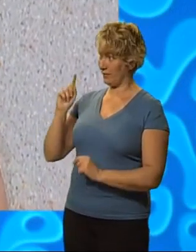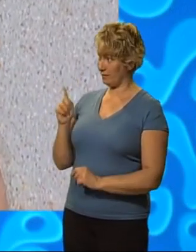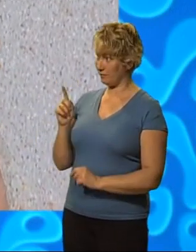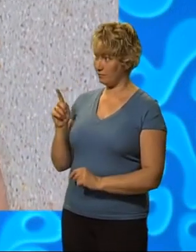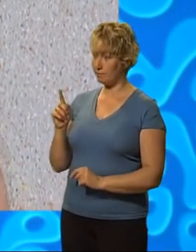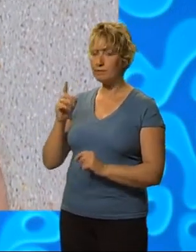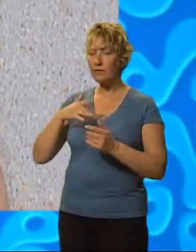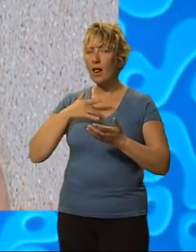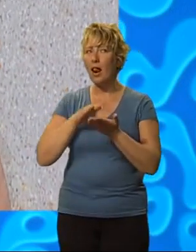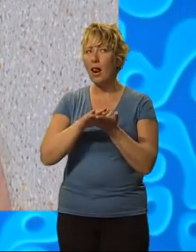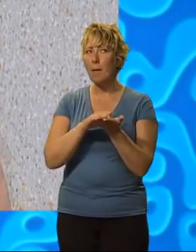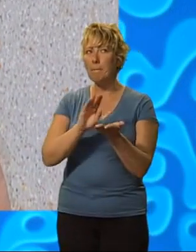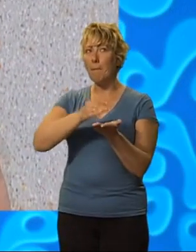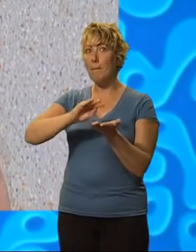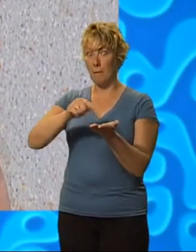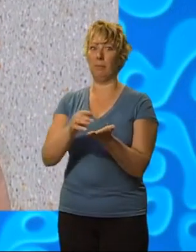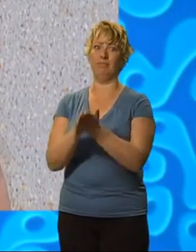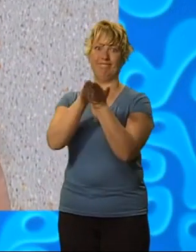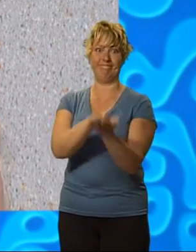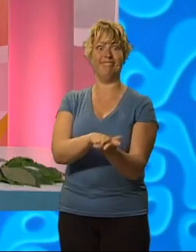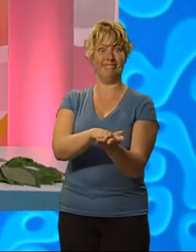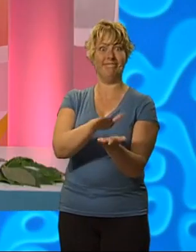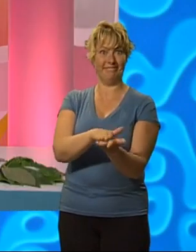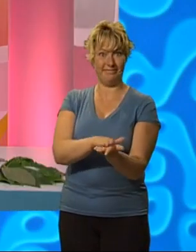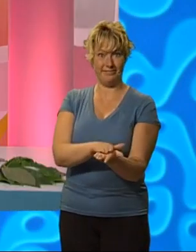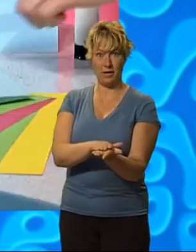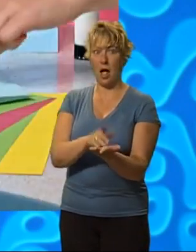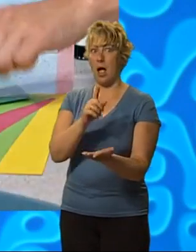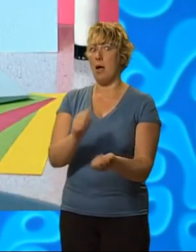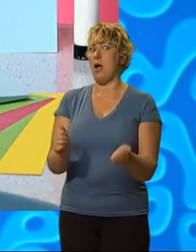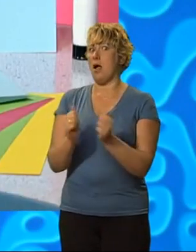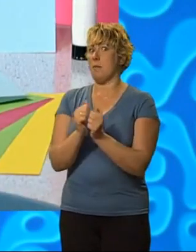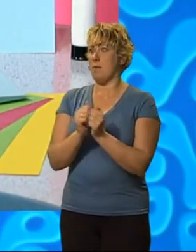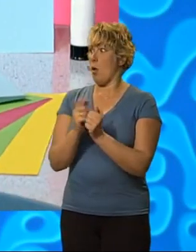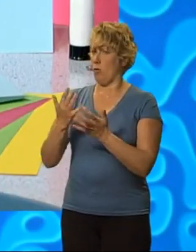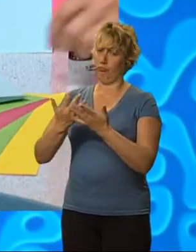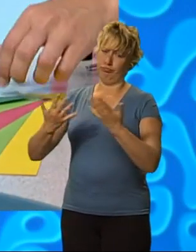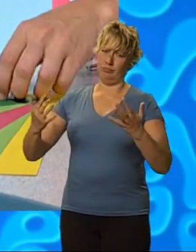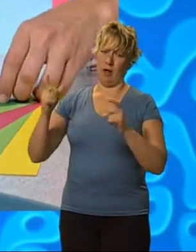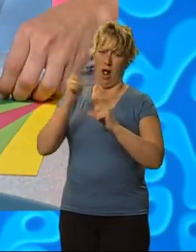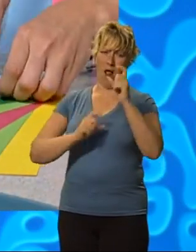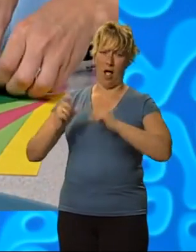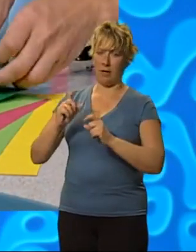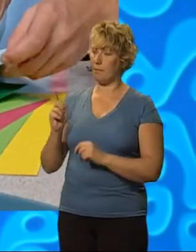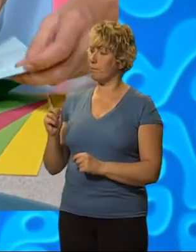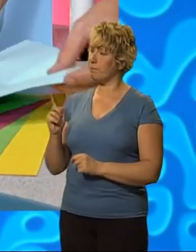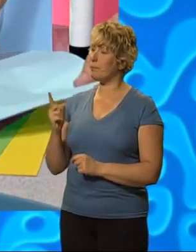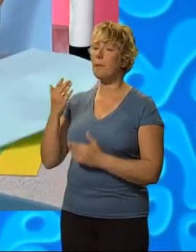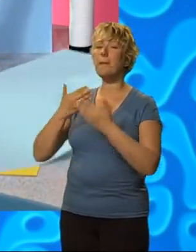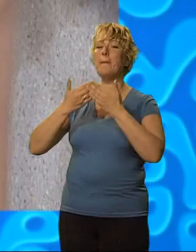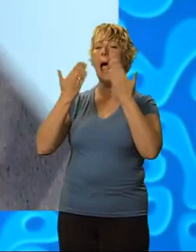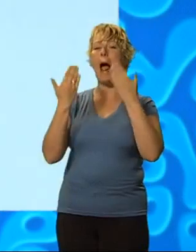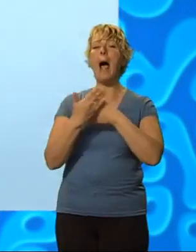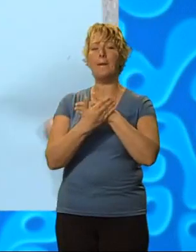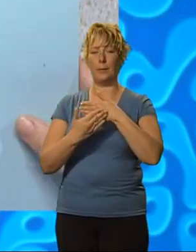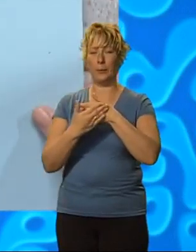sure all the lumps and bumps are sticking up. And now I need some paper. I've got lots of different coloured paper here. I think I'll use this pale